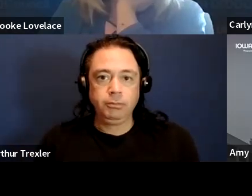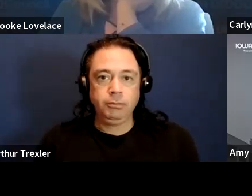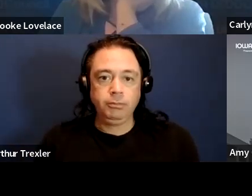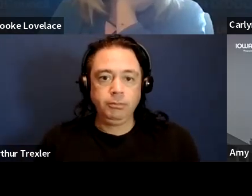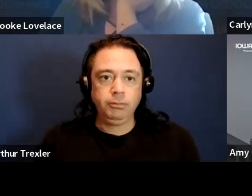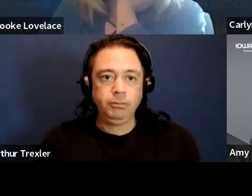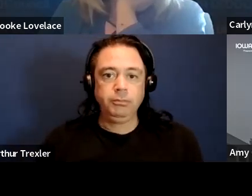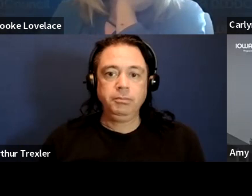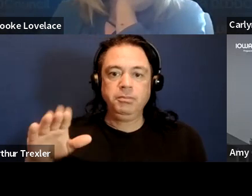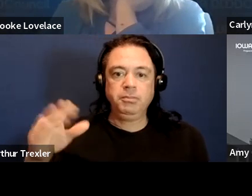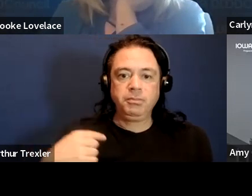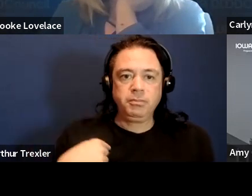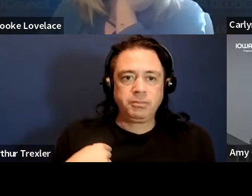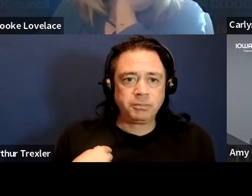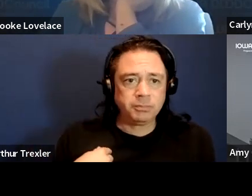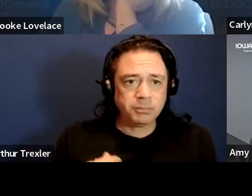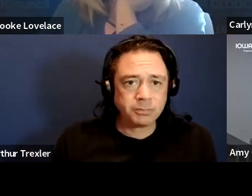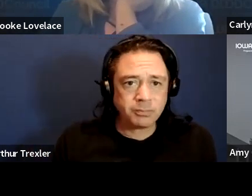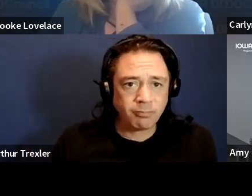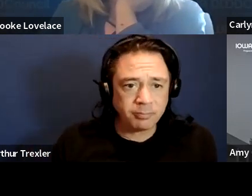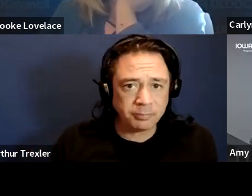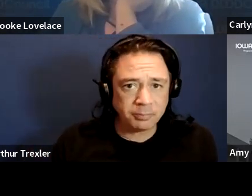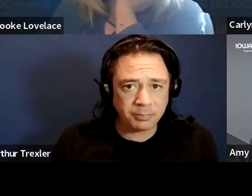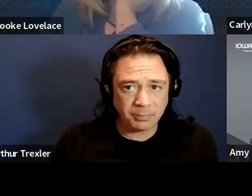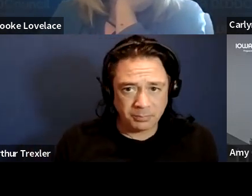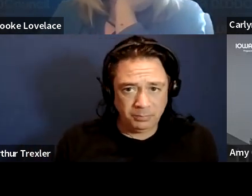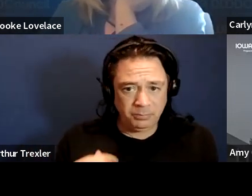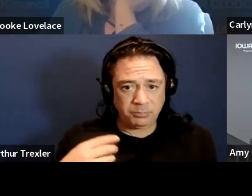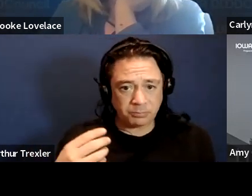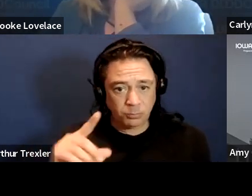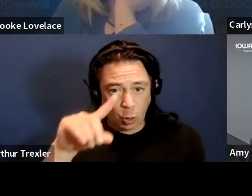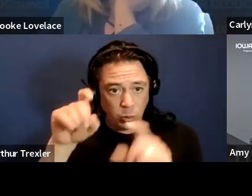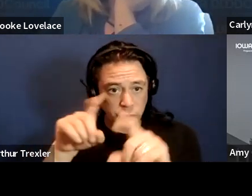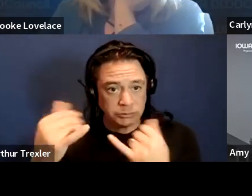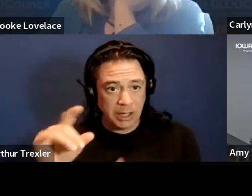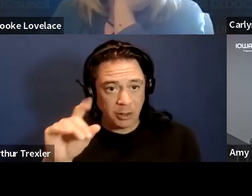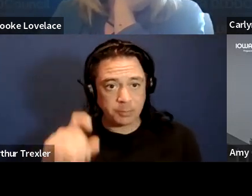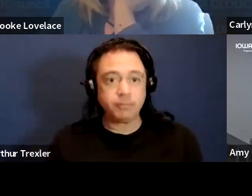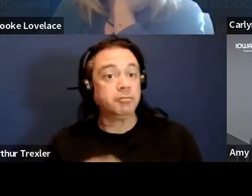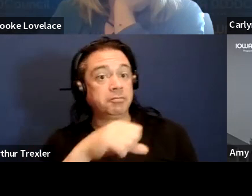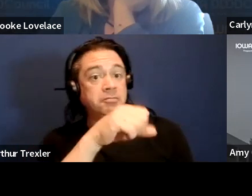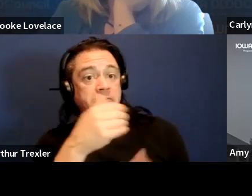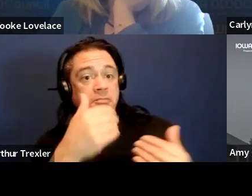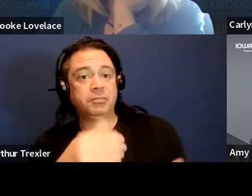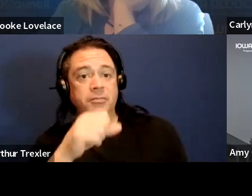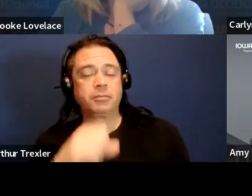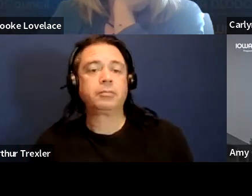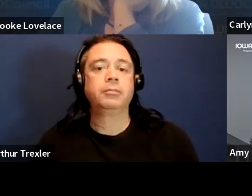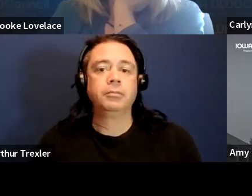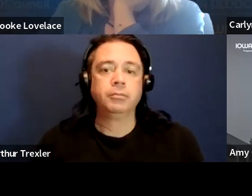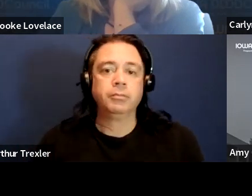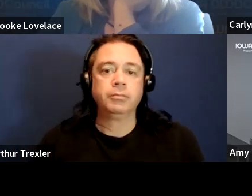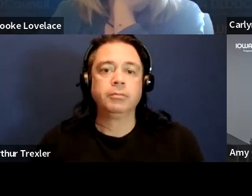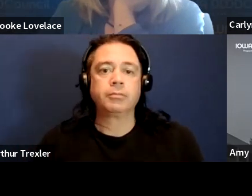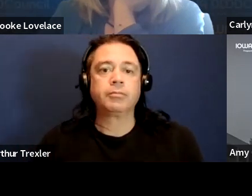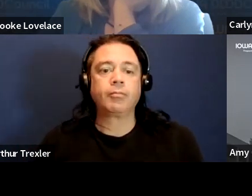Brooke, this is Brady. Are we taking questions now? Yeah, I think we can take some questions now.